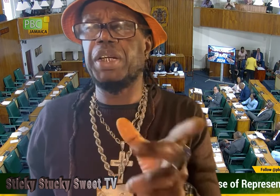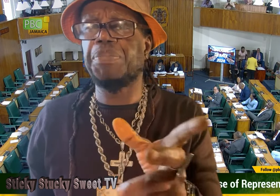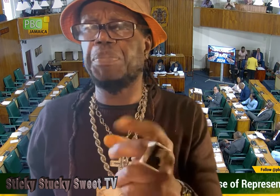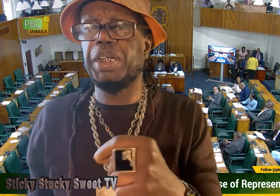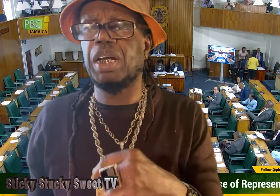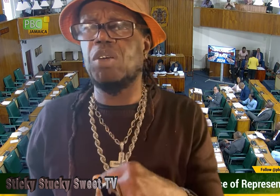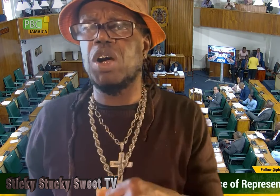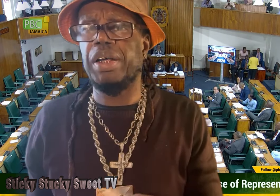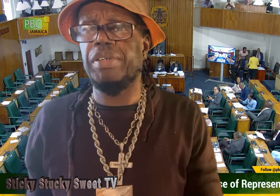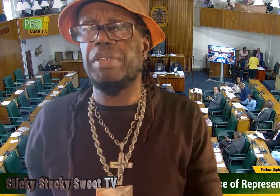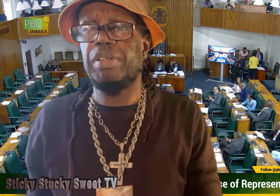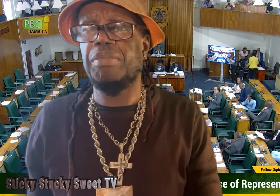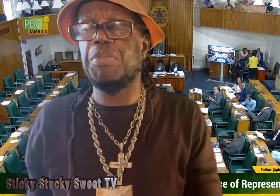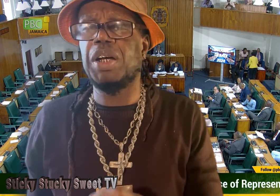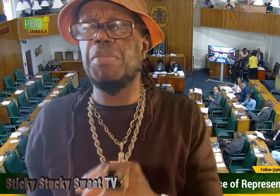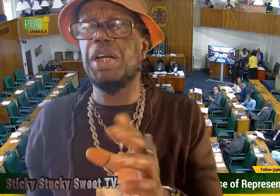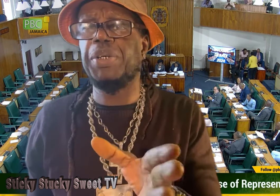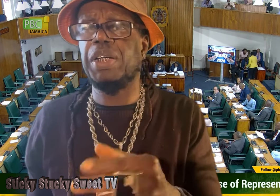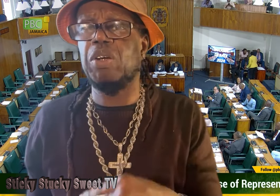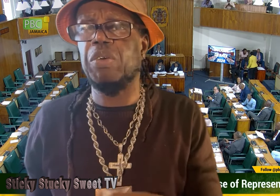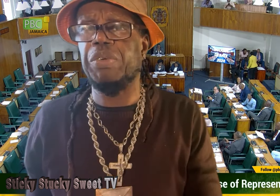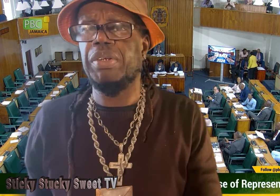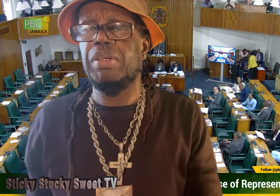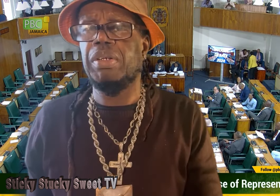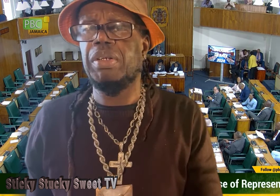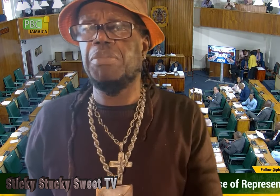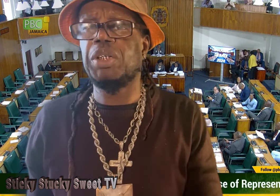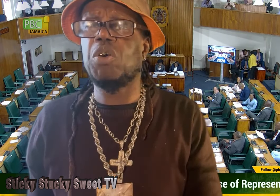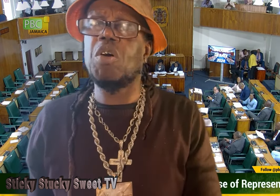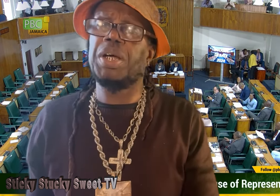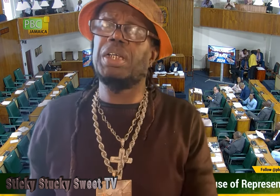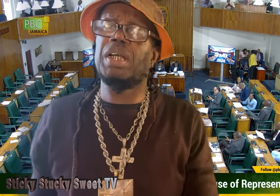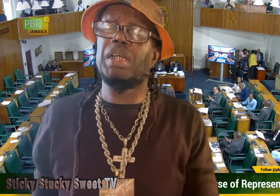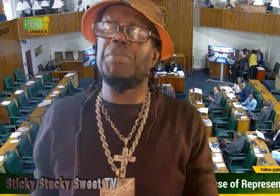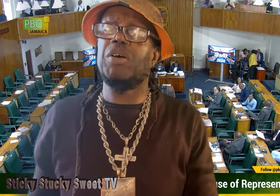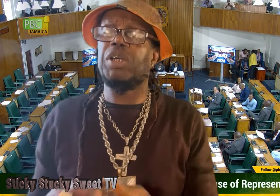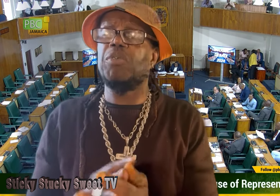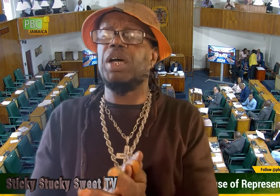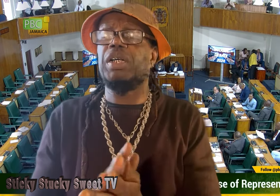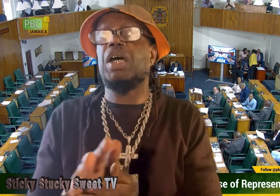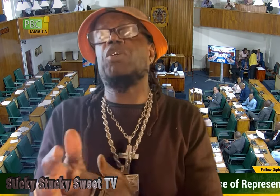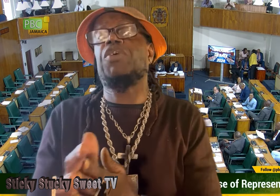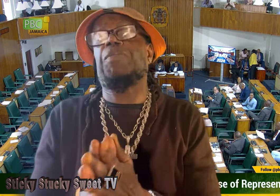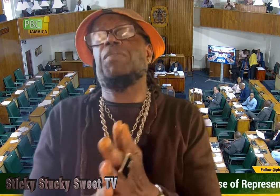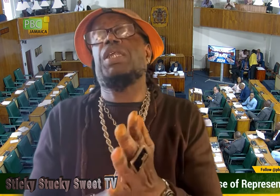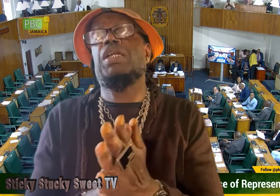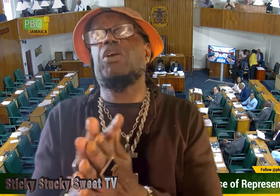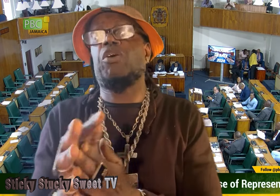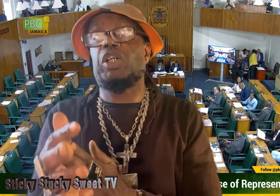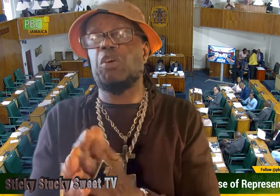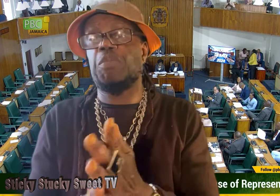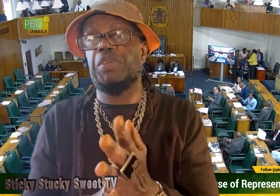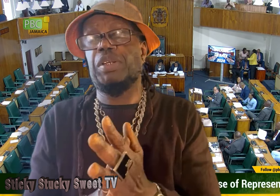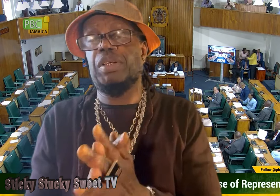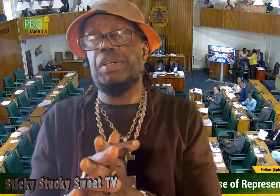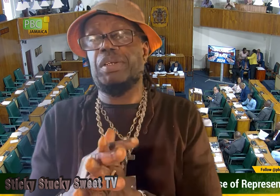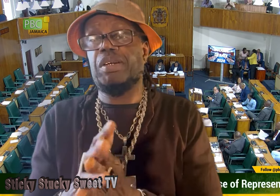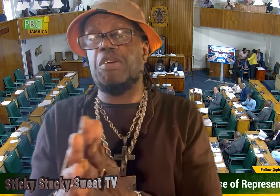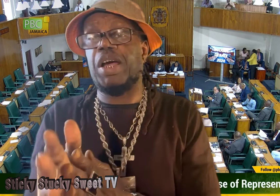I play it all the while, but I'm not about to play it now. But he come out there and say, he want Andrew to get the third